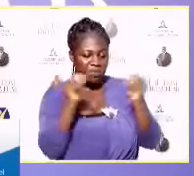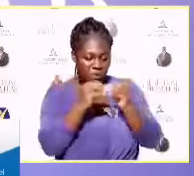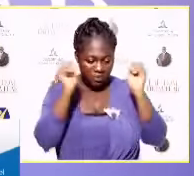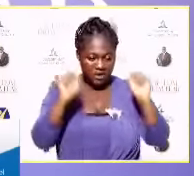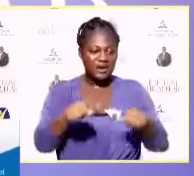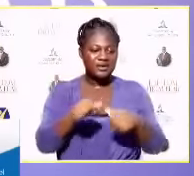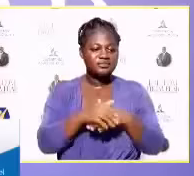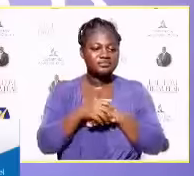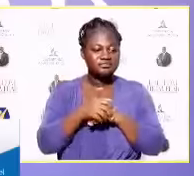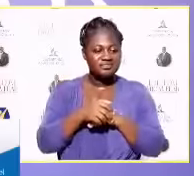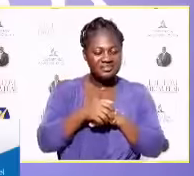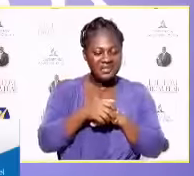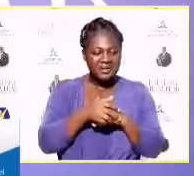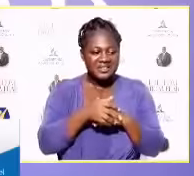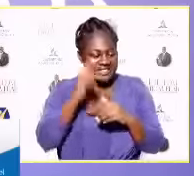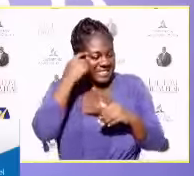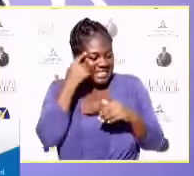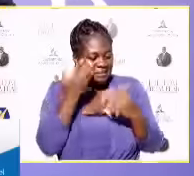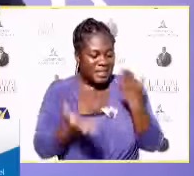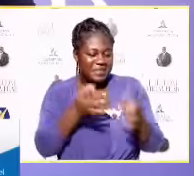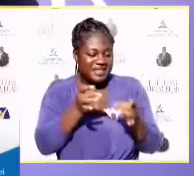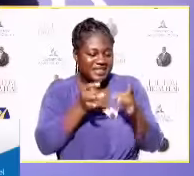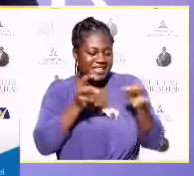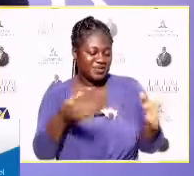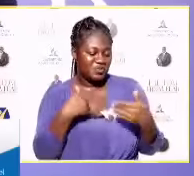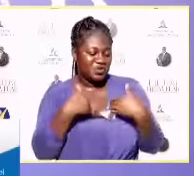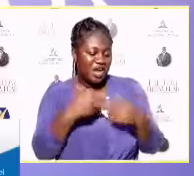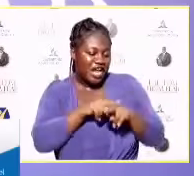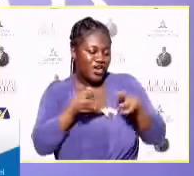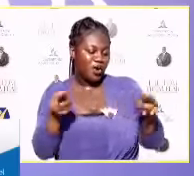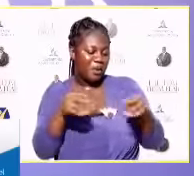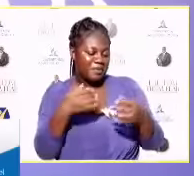as if there's nothing wrong with it. So